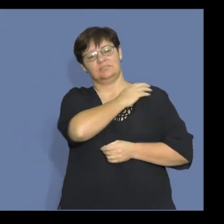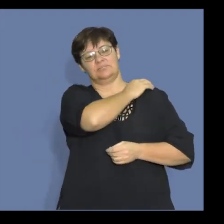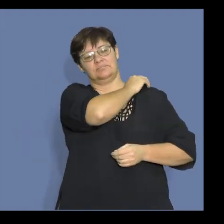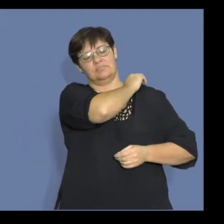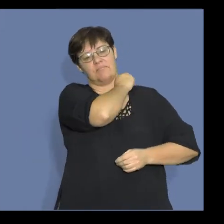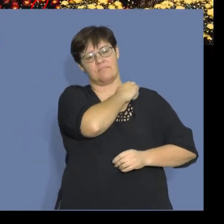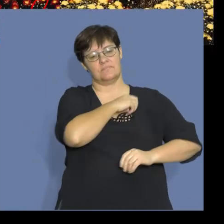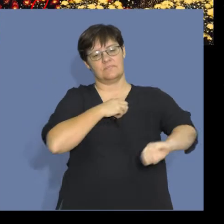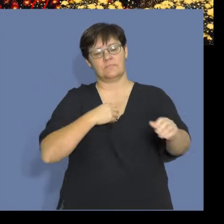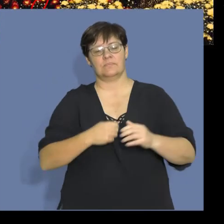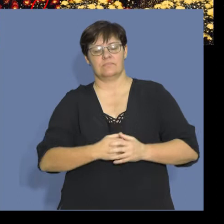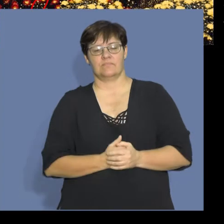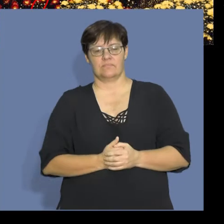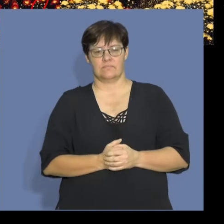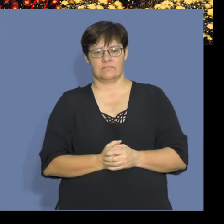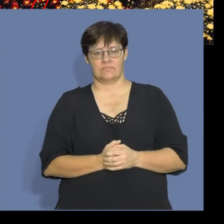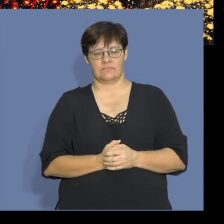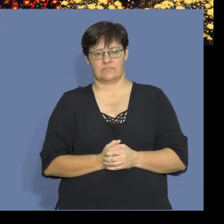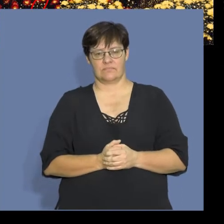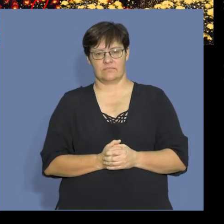Okay. Okay.